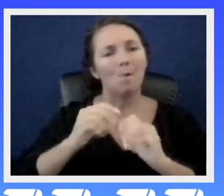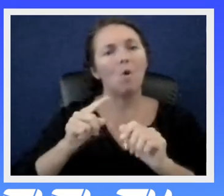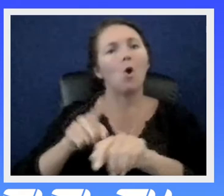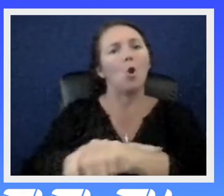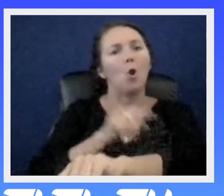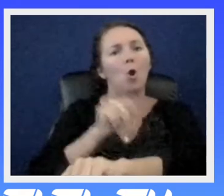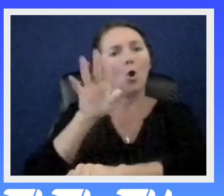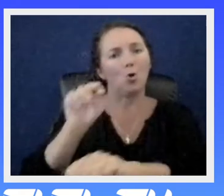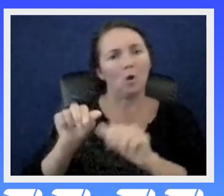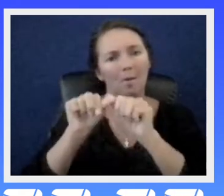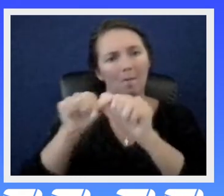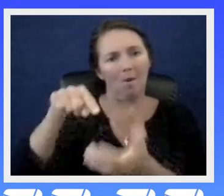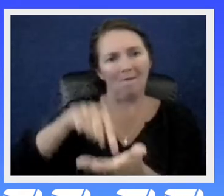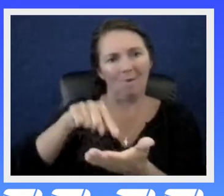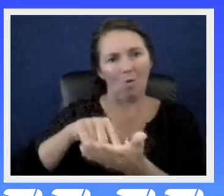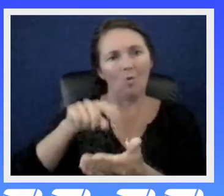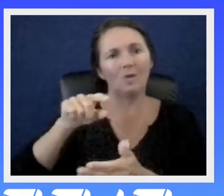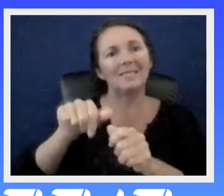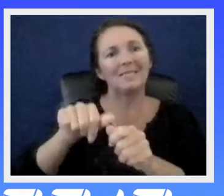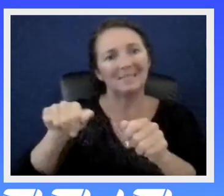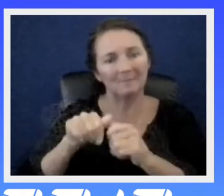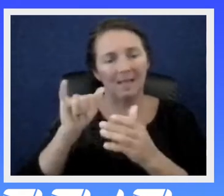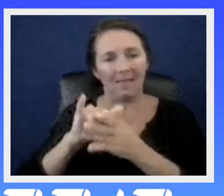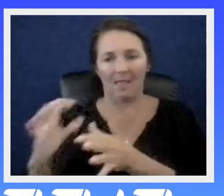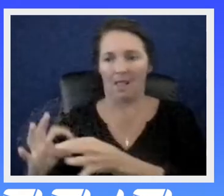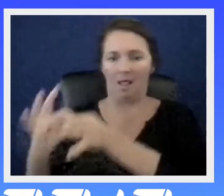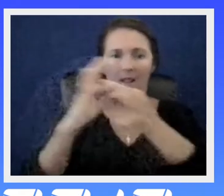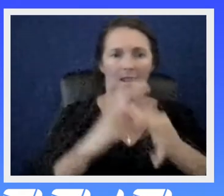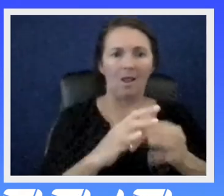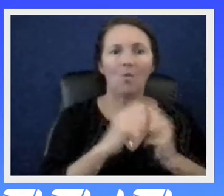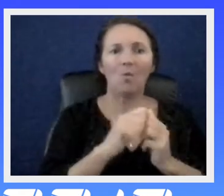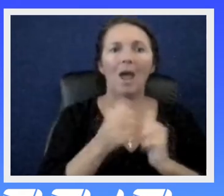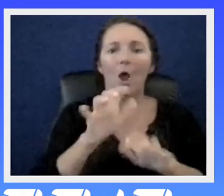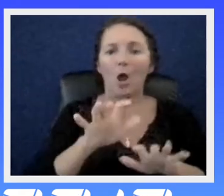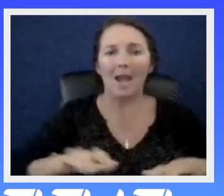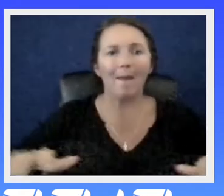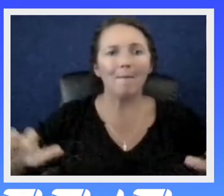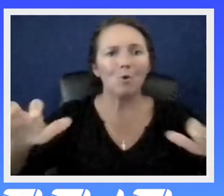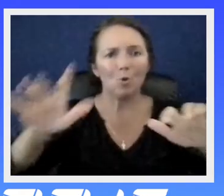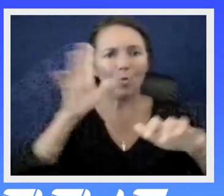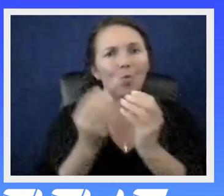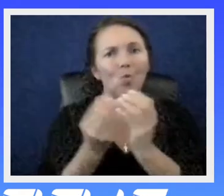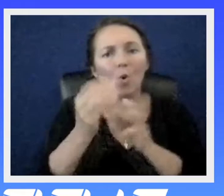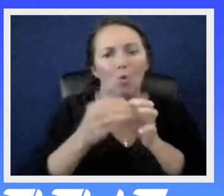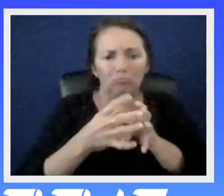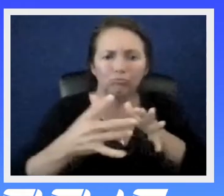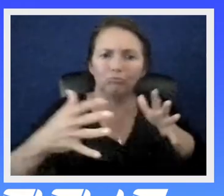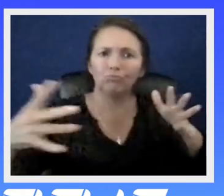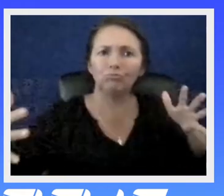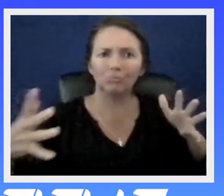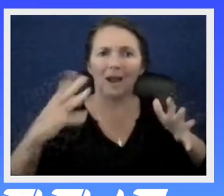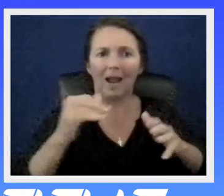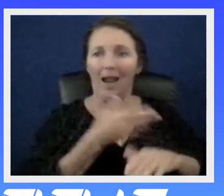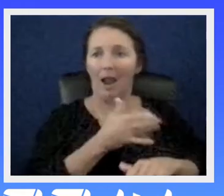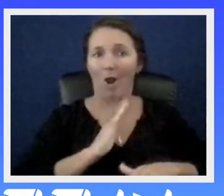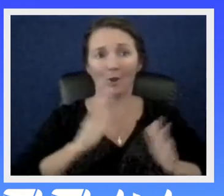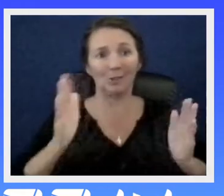for our artists that is tied to how the neighborhoods grow and how our small businesses are supported.